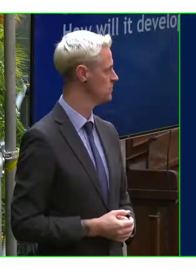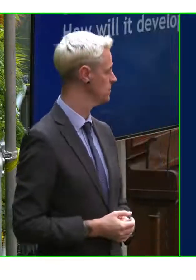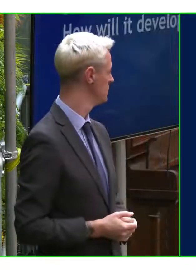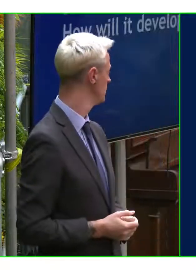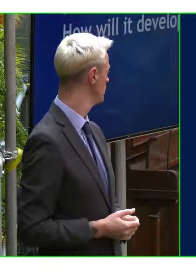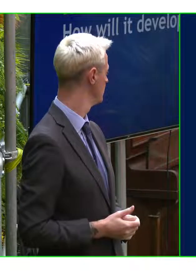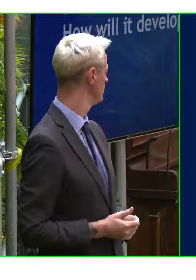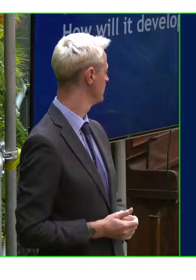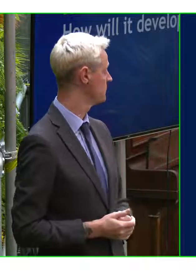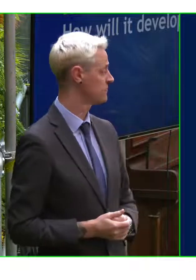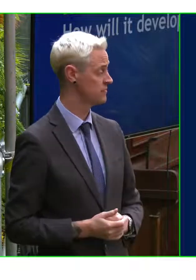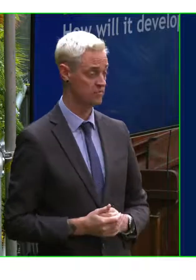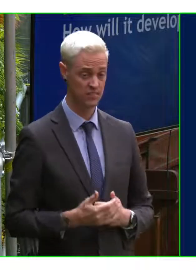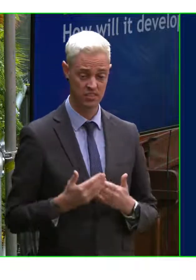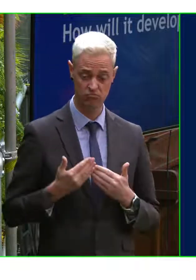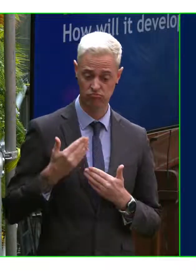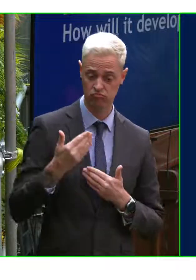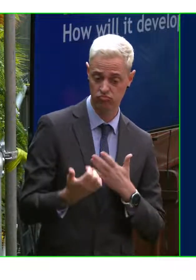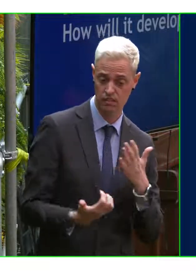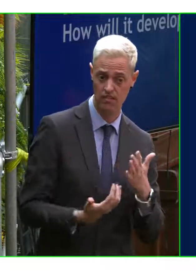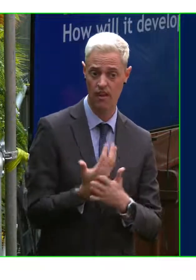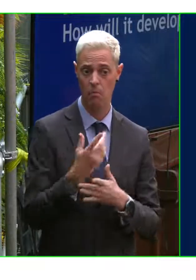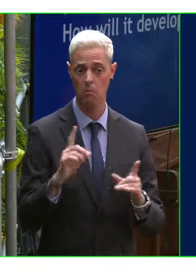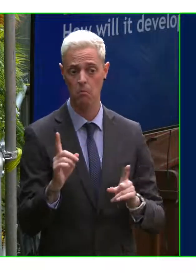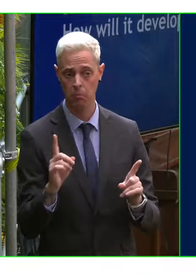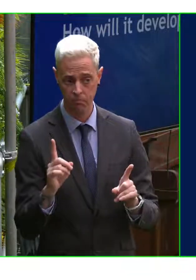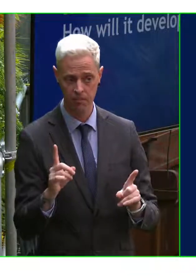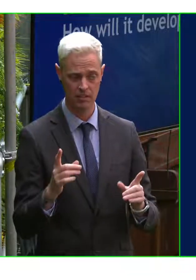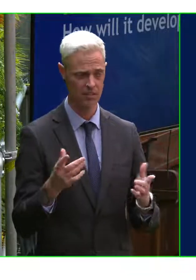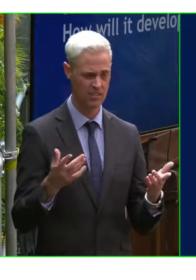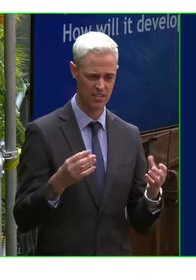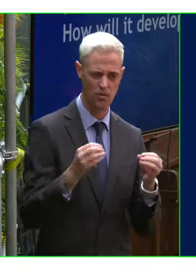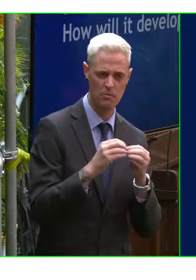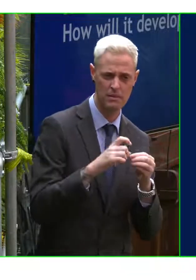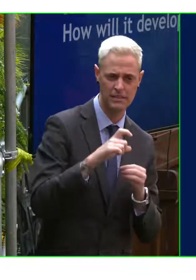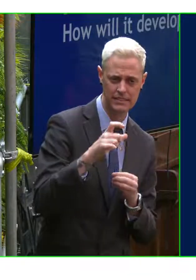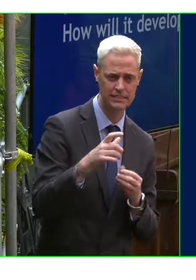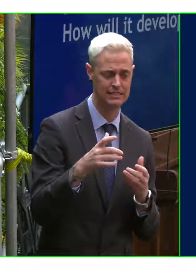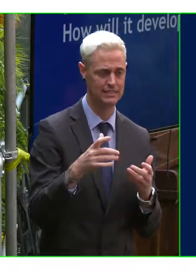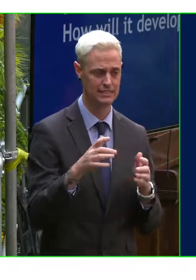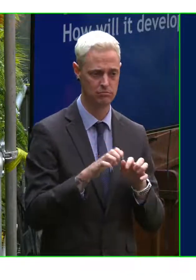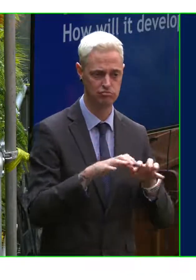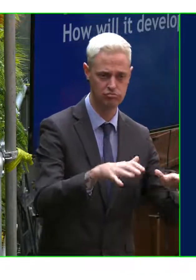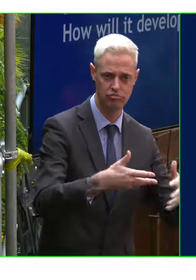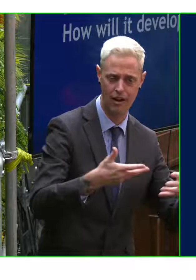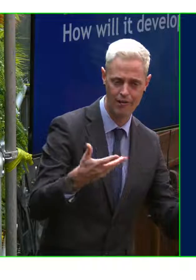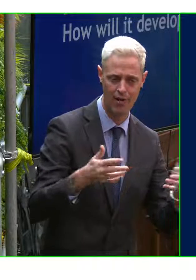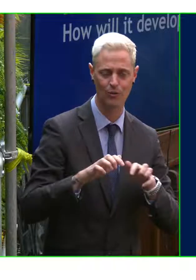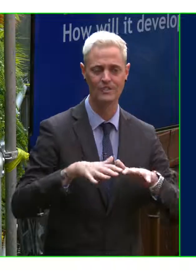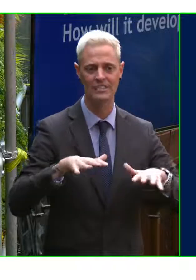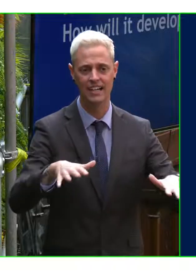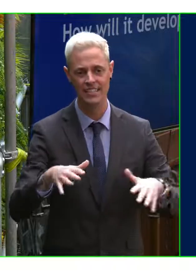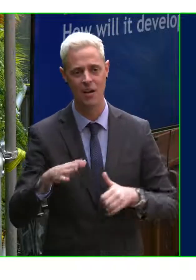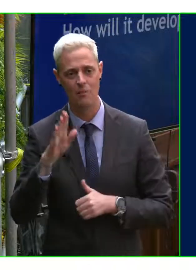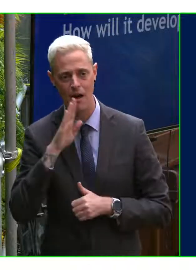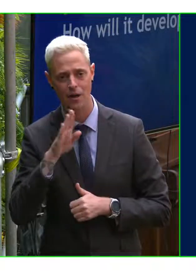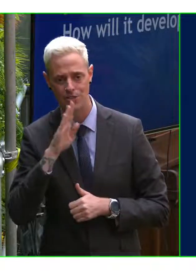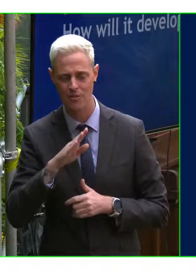So finally, how will it develop? Well, beyond maybe seeing a Scatter Romania or a Scatter Belgium in coming years with some of that